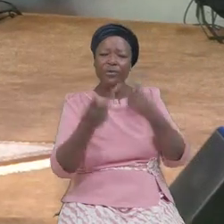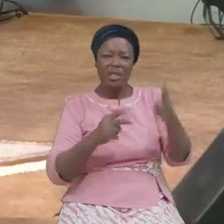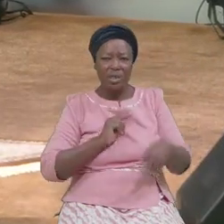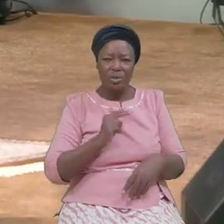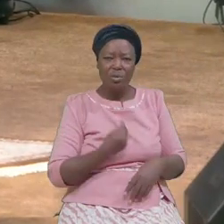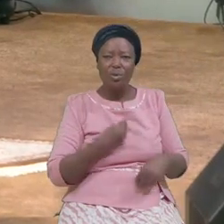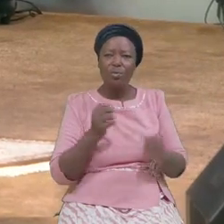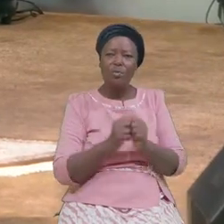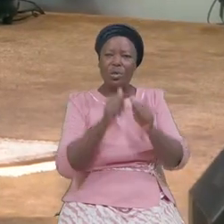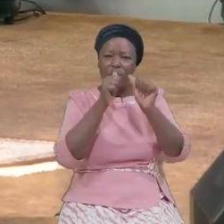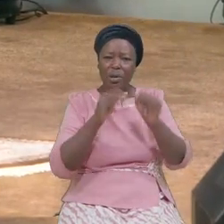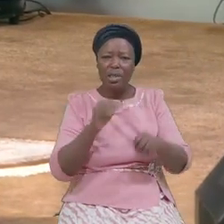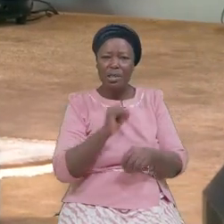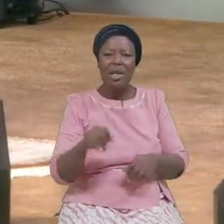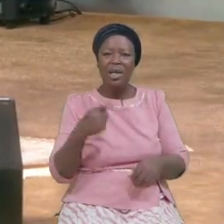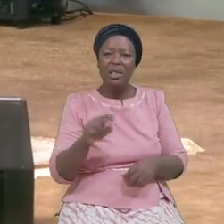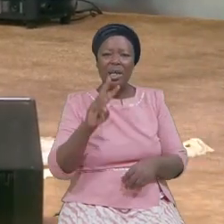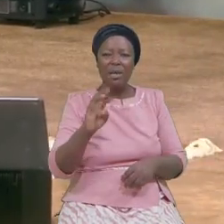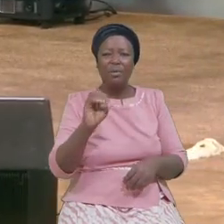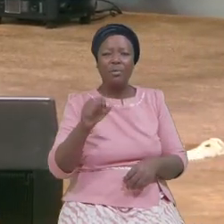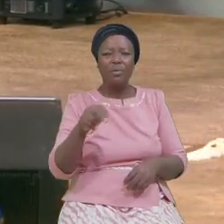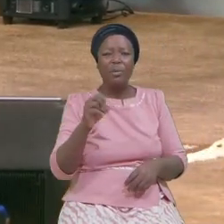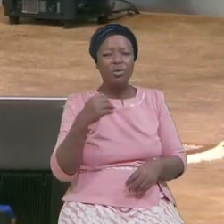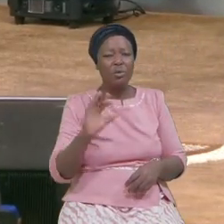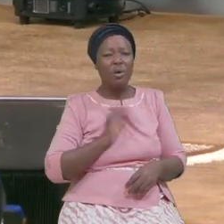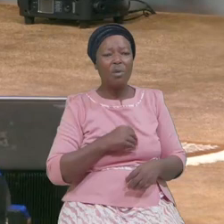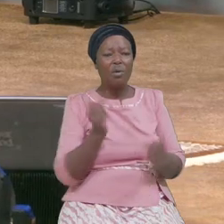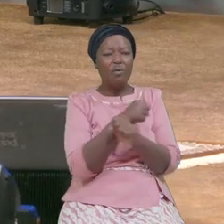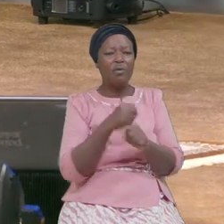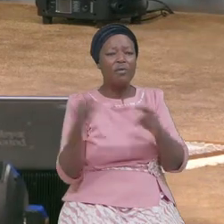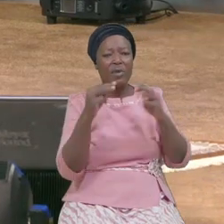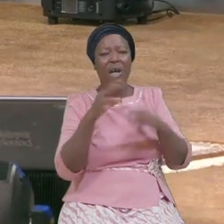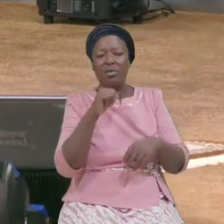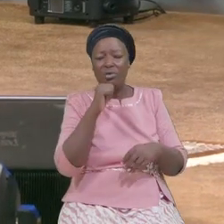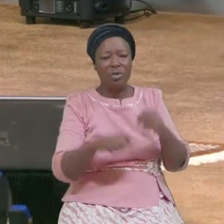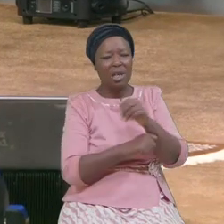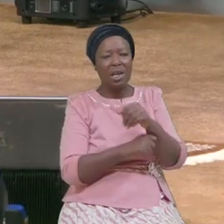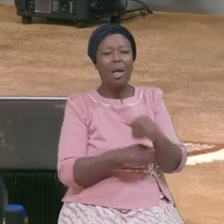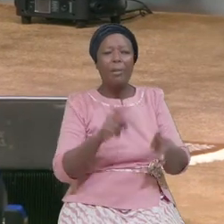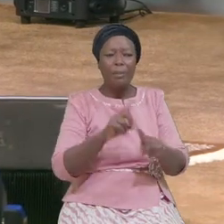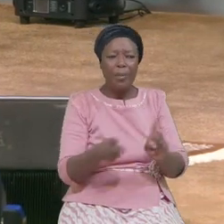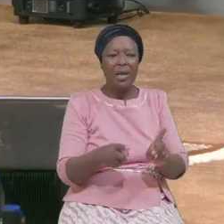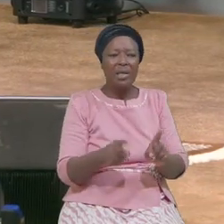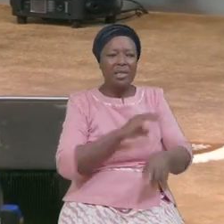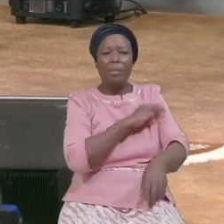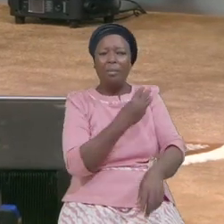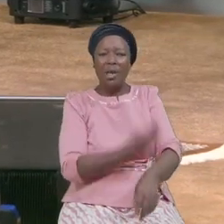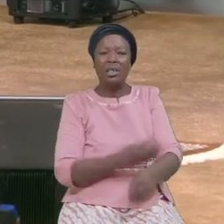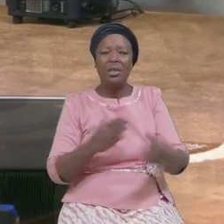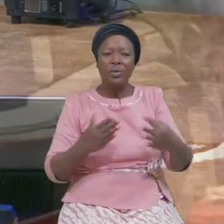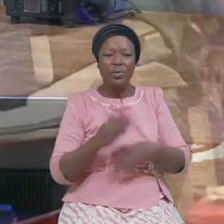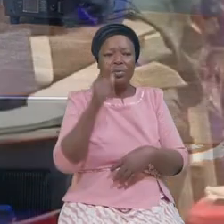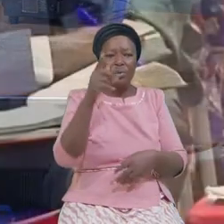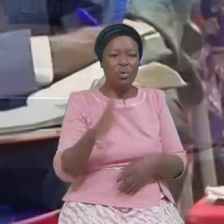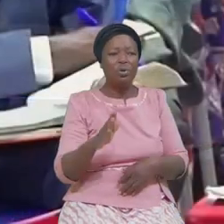visited us with blessing, the weapons of our warfare are not carnal, but mighty through